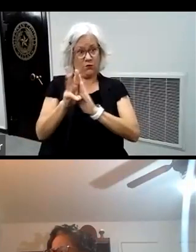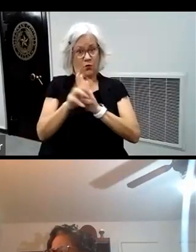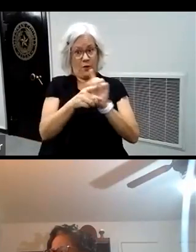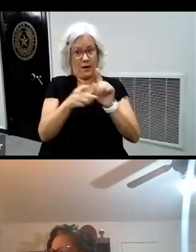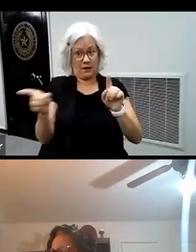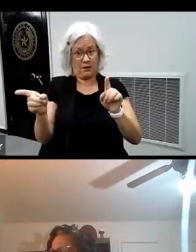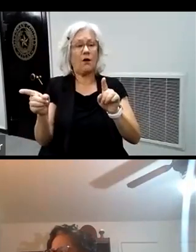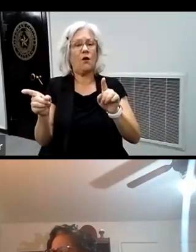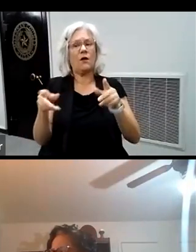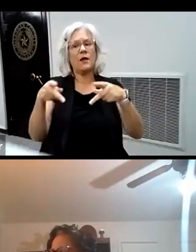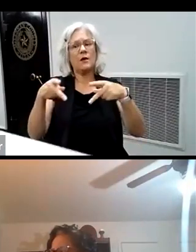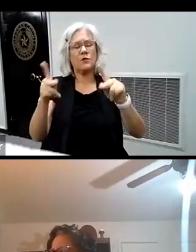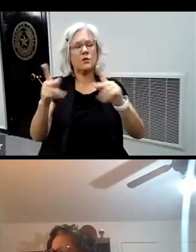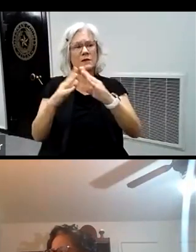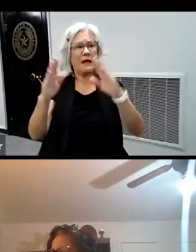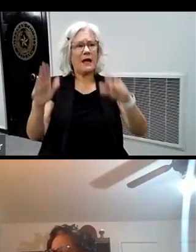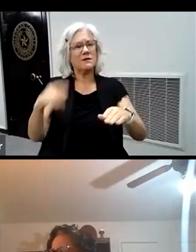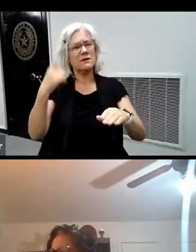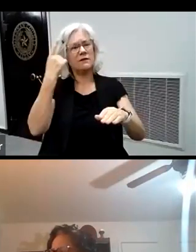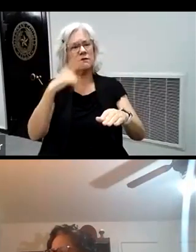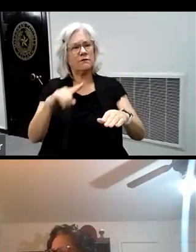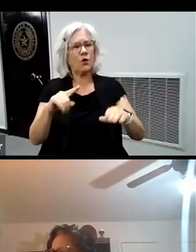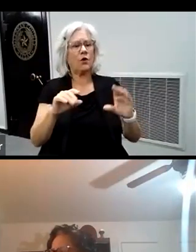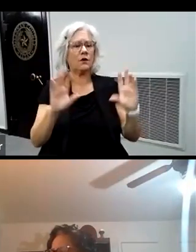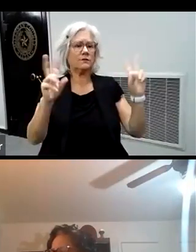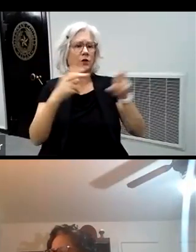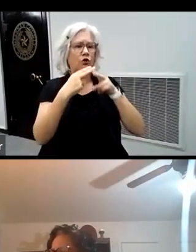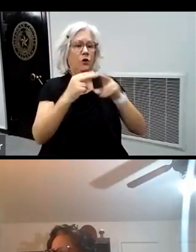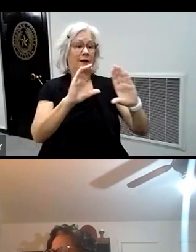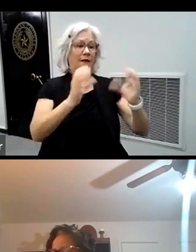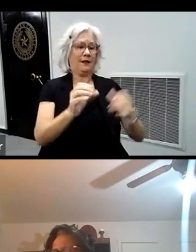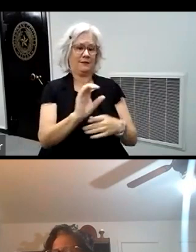for housing of Class C misdemeanors in the